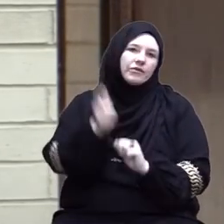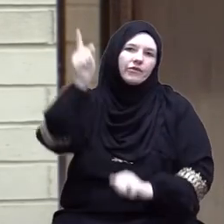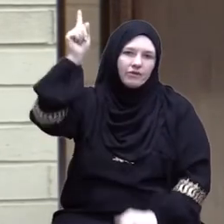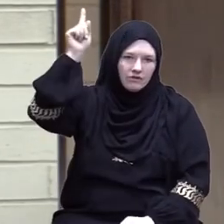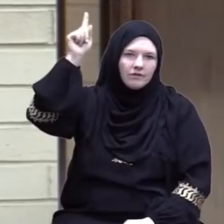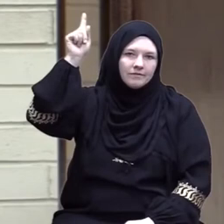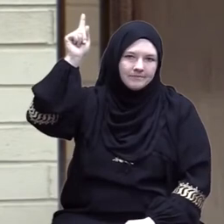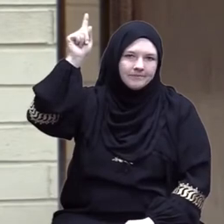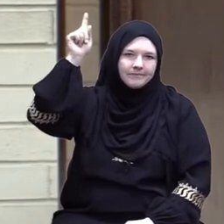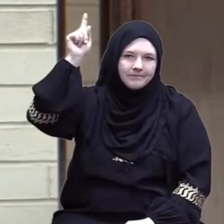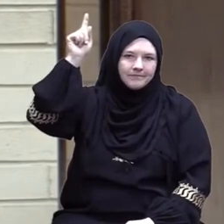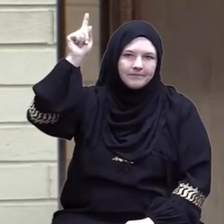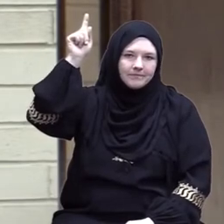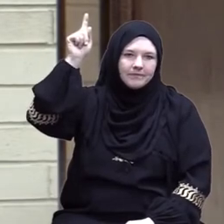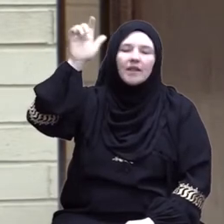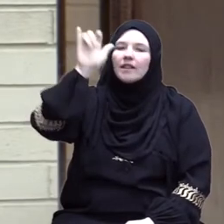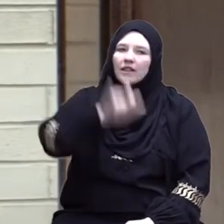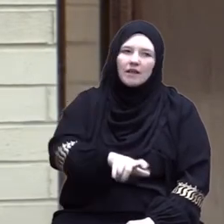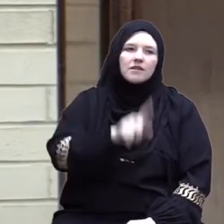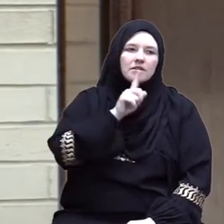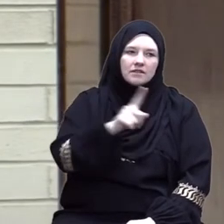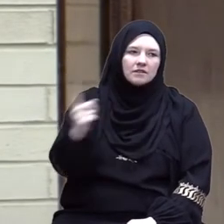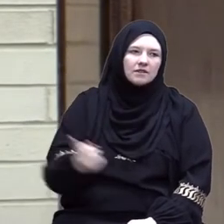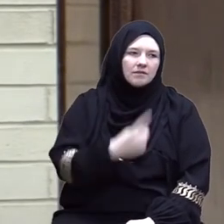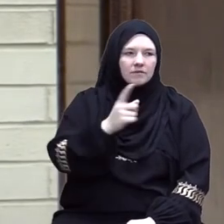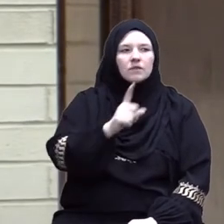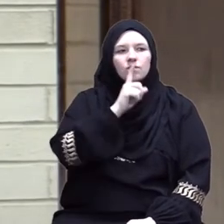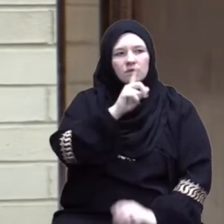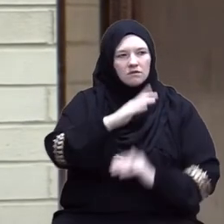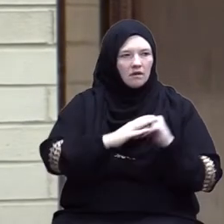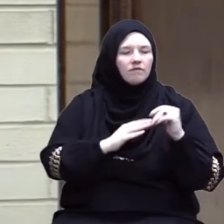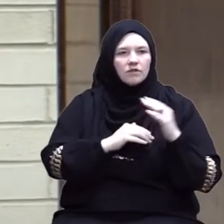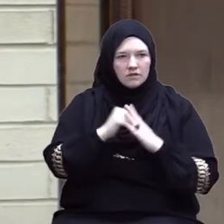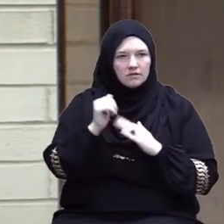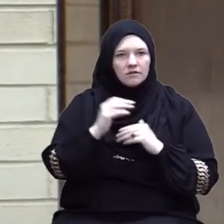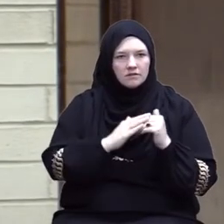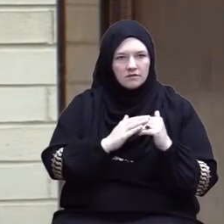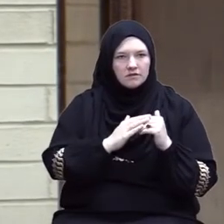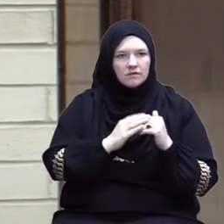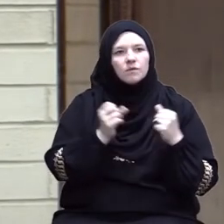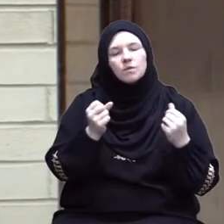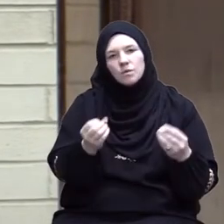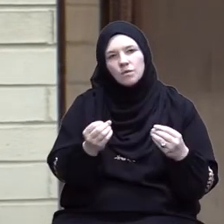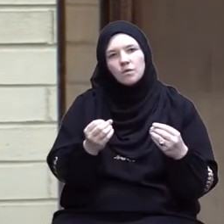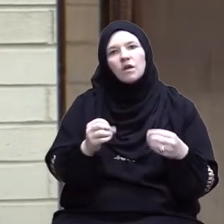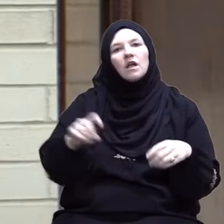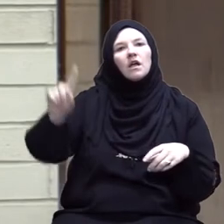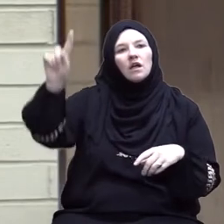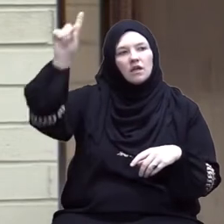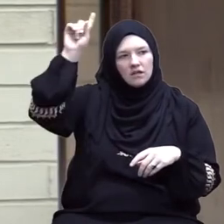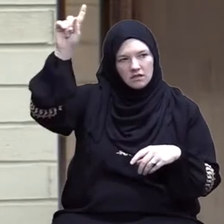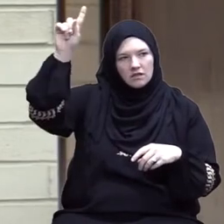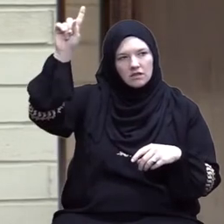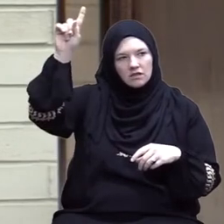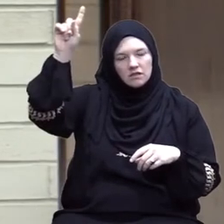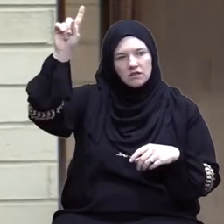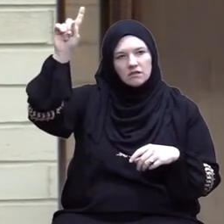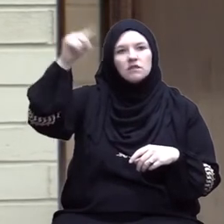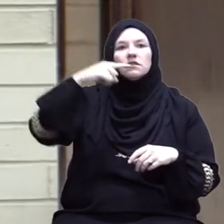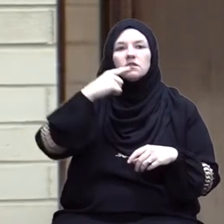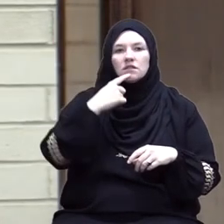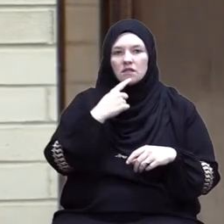subhanahu wa ta'ala. And this is something very comforting. So Allah subhanahu wa ta'ala